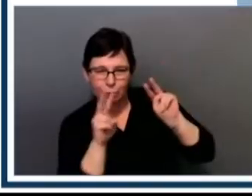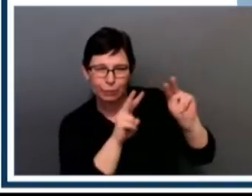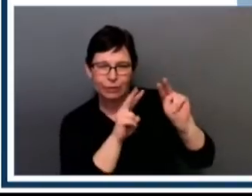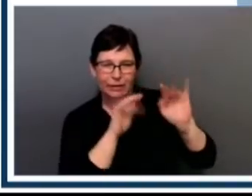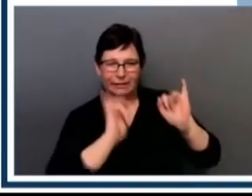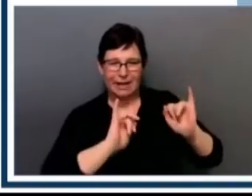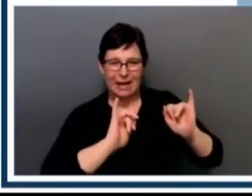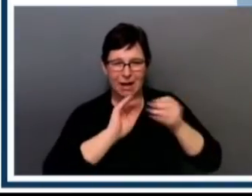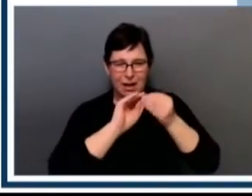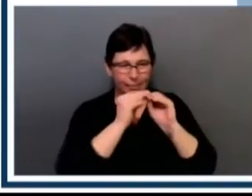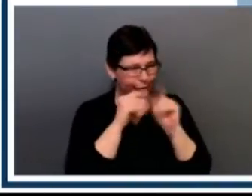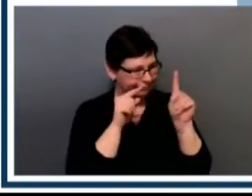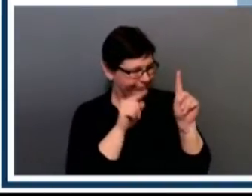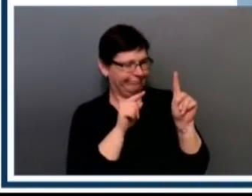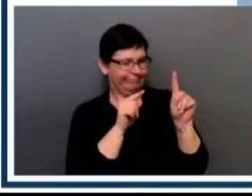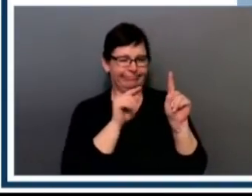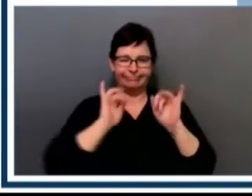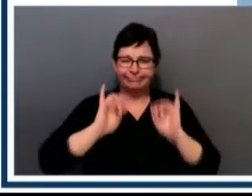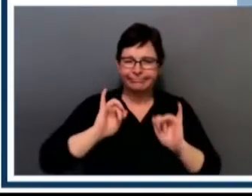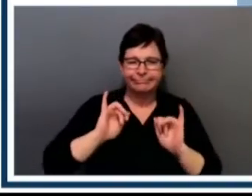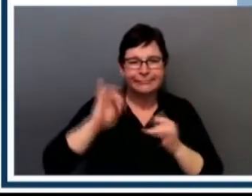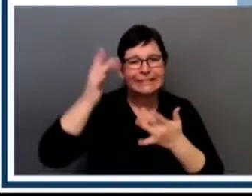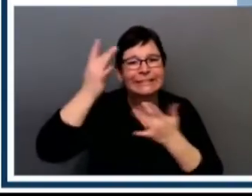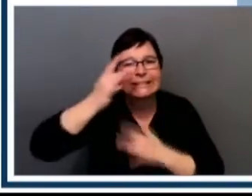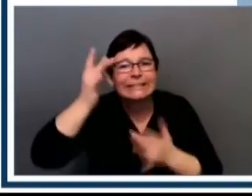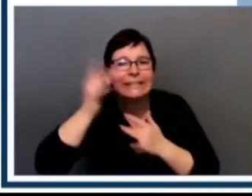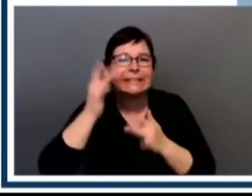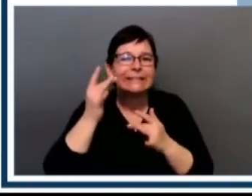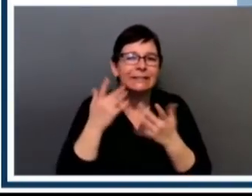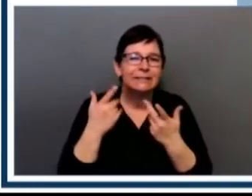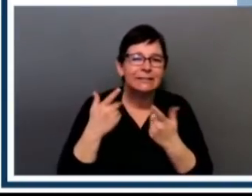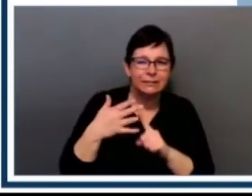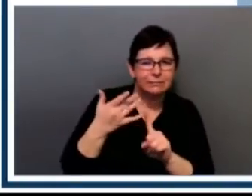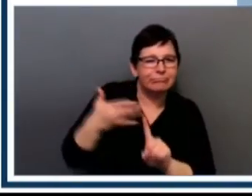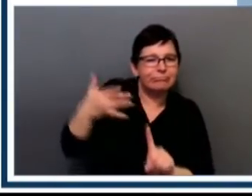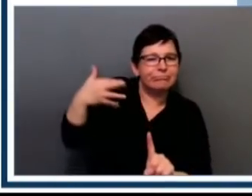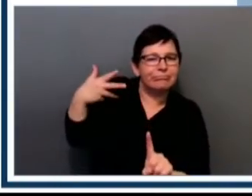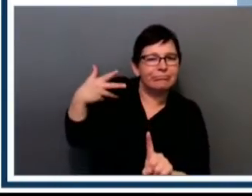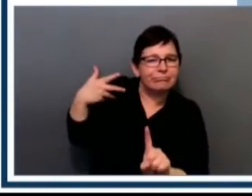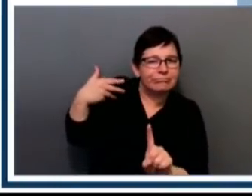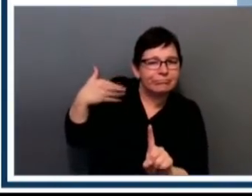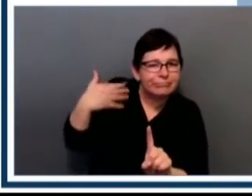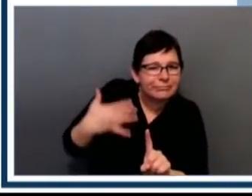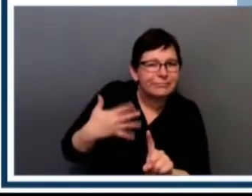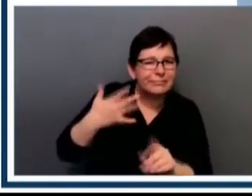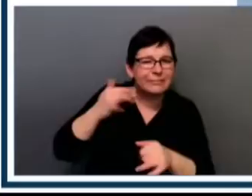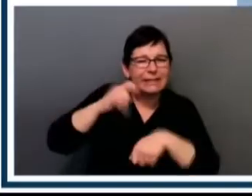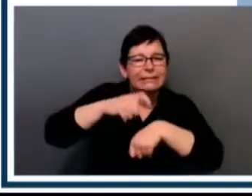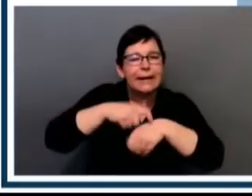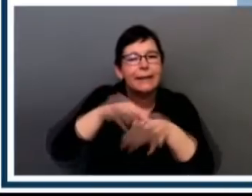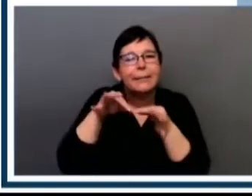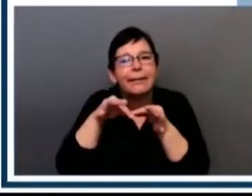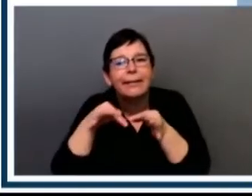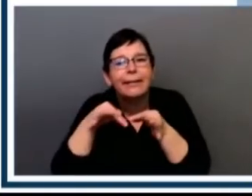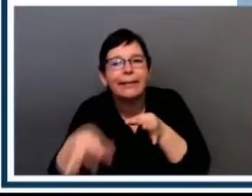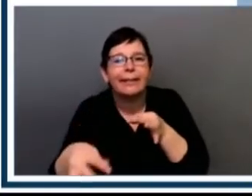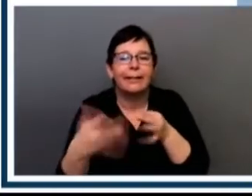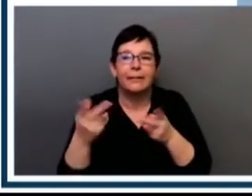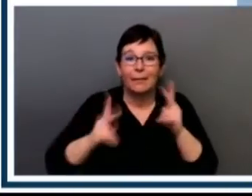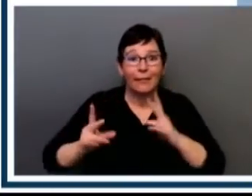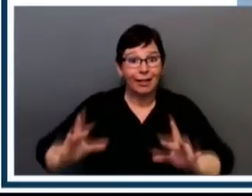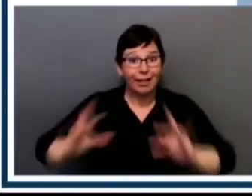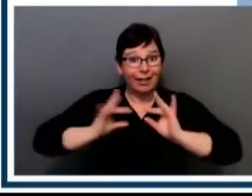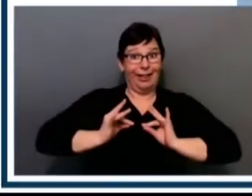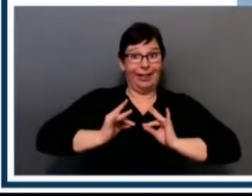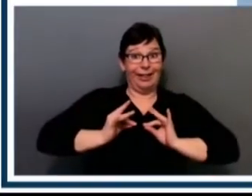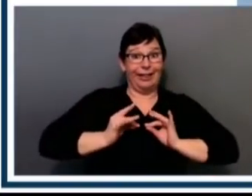severely ill and hospitalized and dying. So there were a lot of questions recently about, well, how can you do this when there's such a high death rate